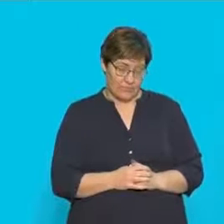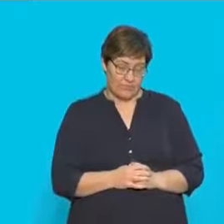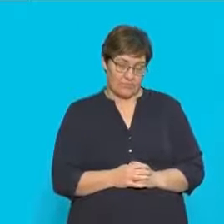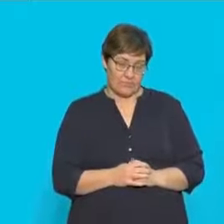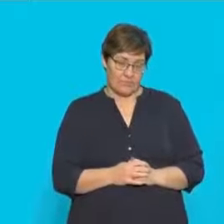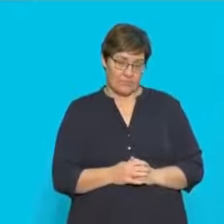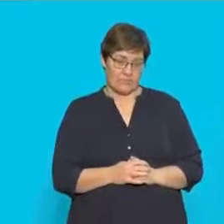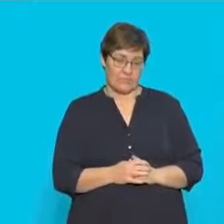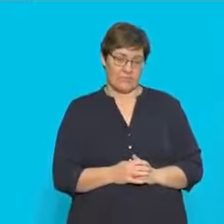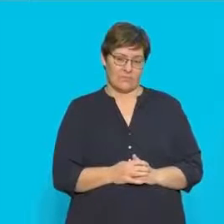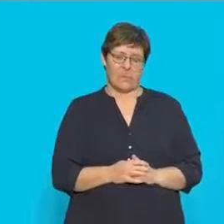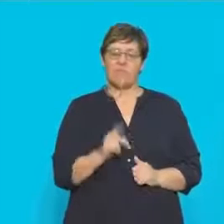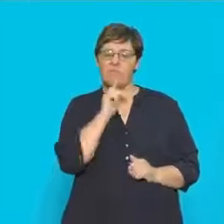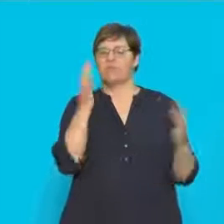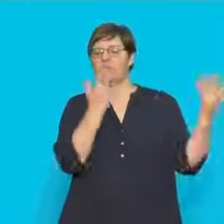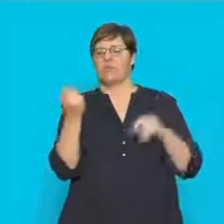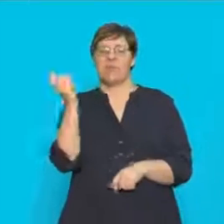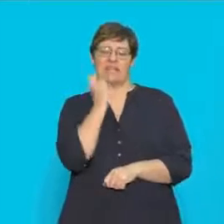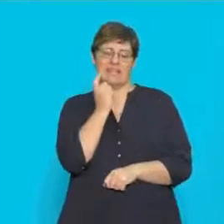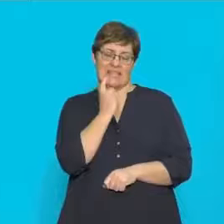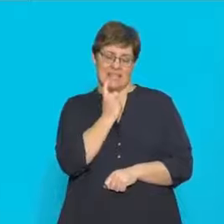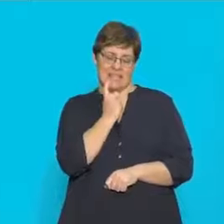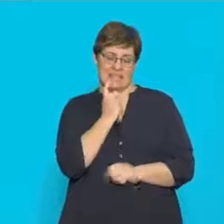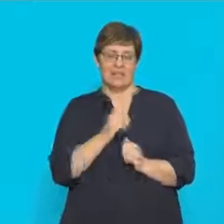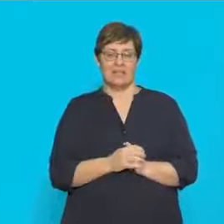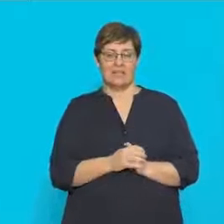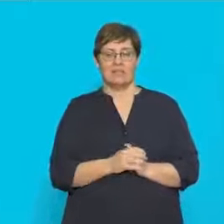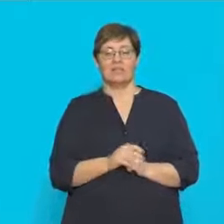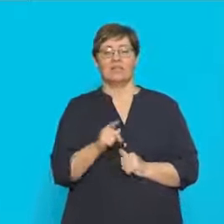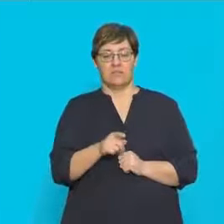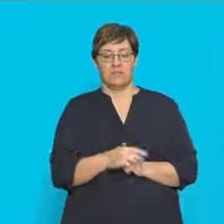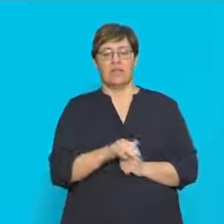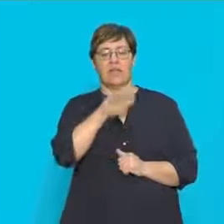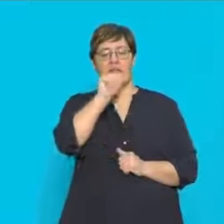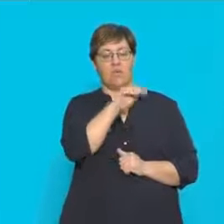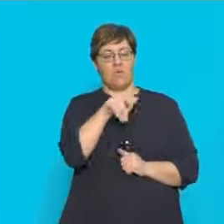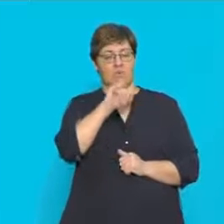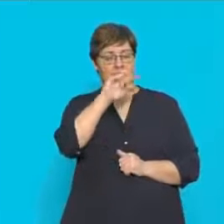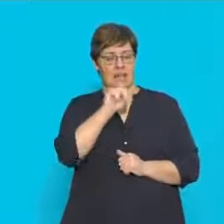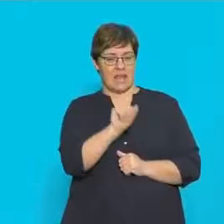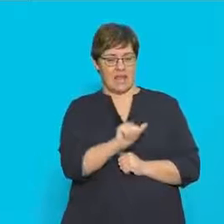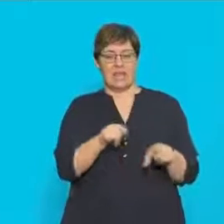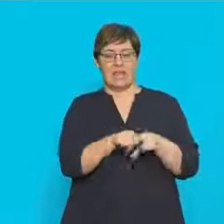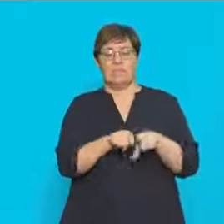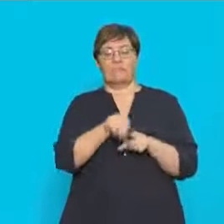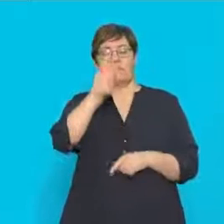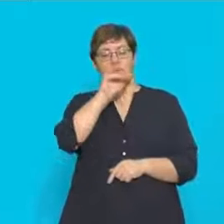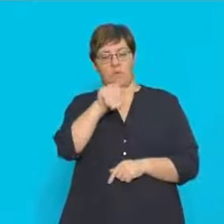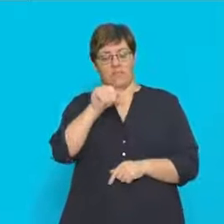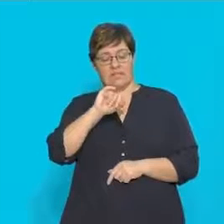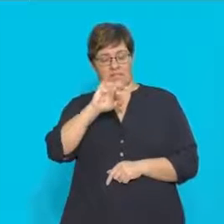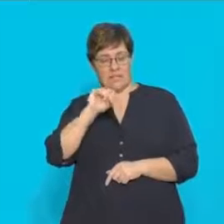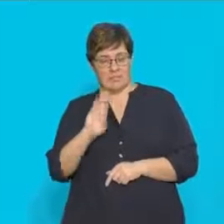triangle. It just makes our calculation easier, and this version reads A over sine A equals to B over sine